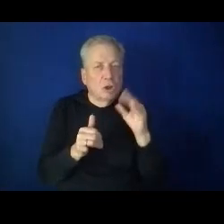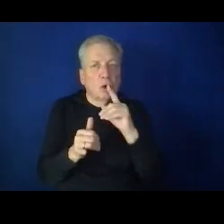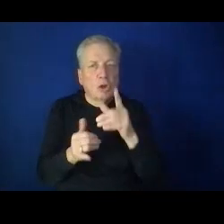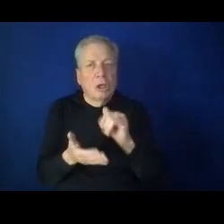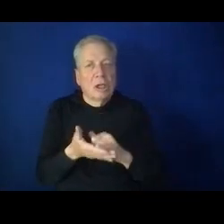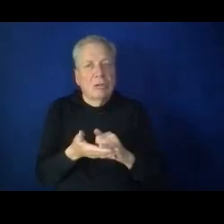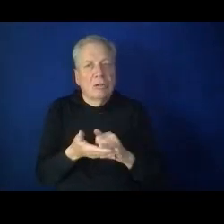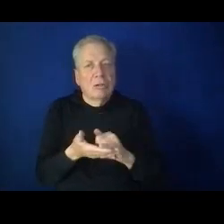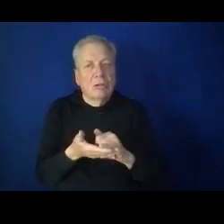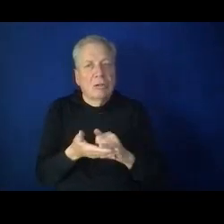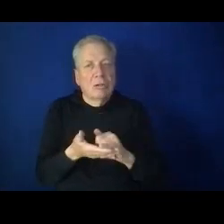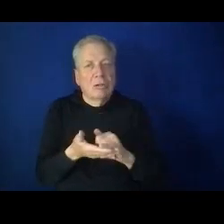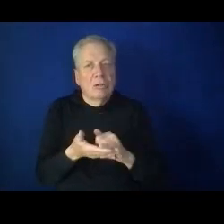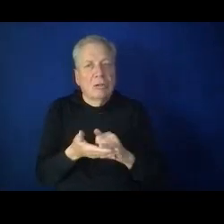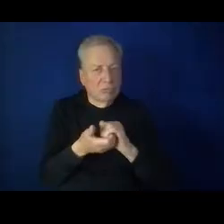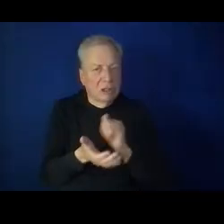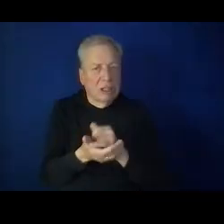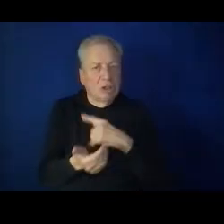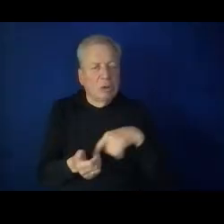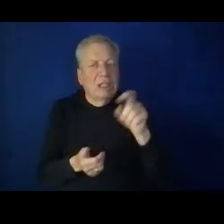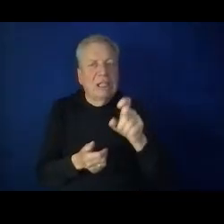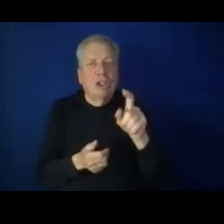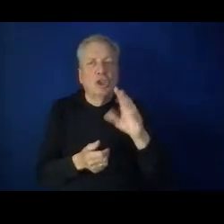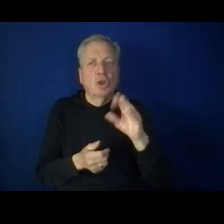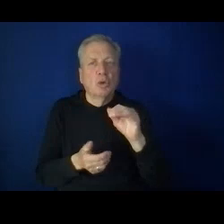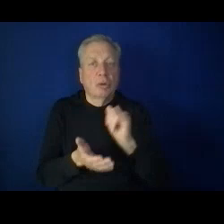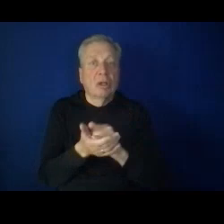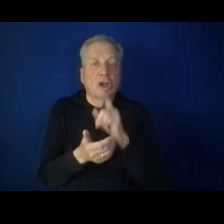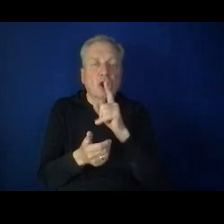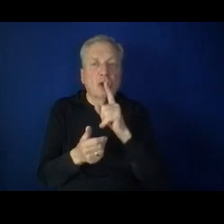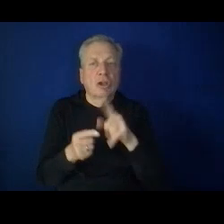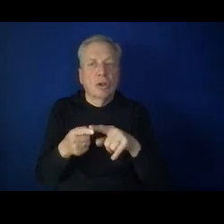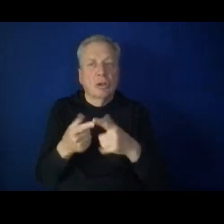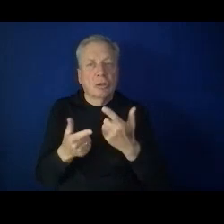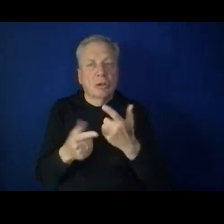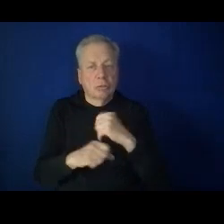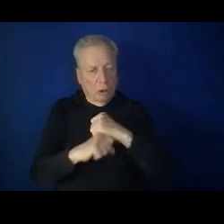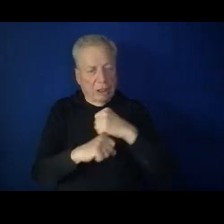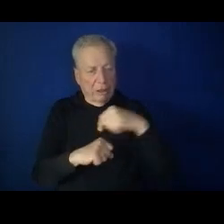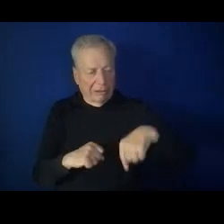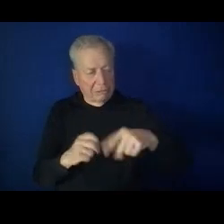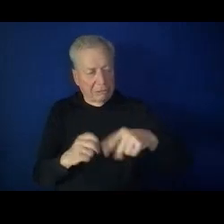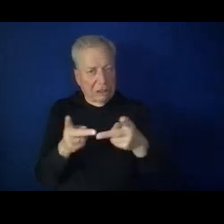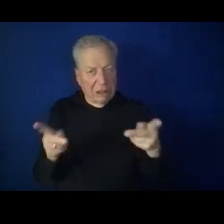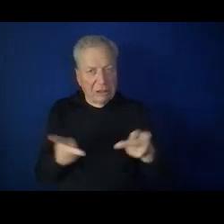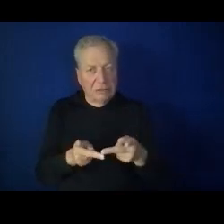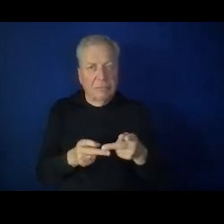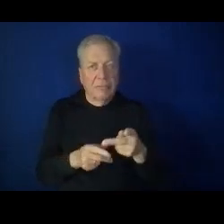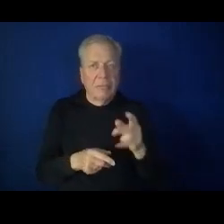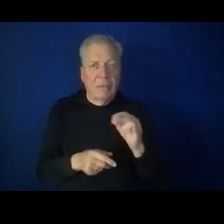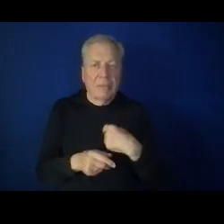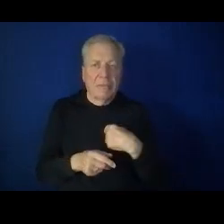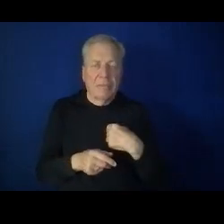we need to, that which we need to do to protect this place. And I